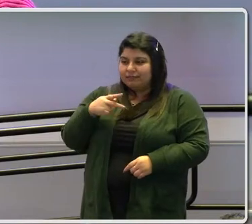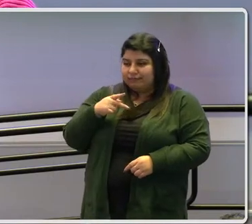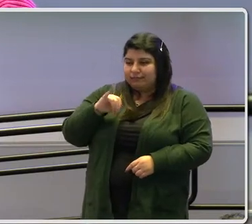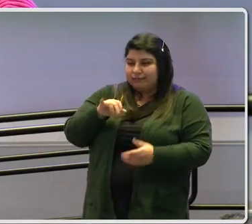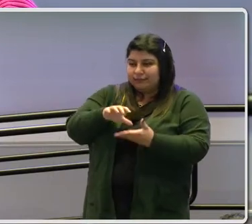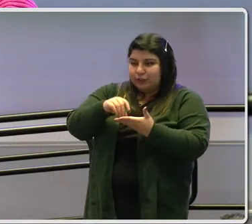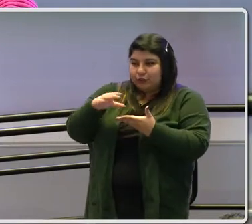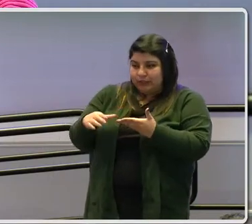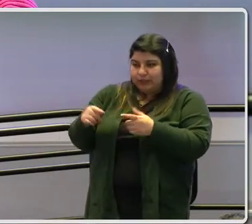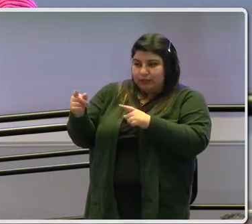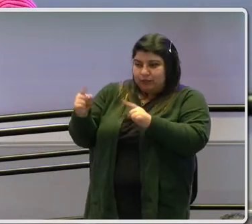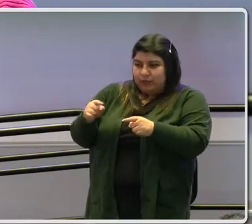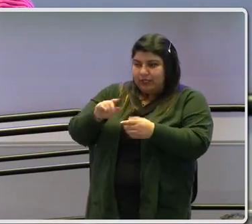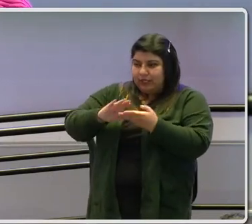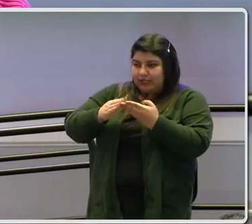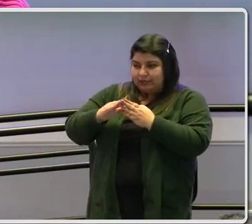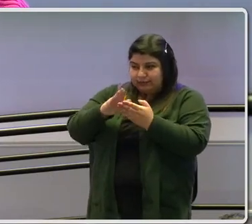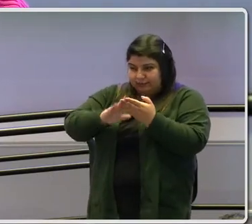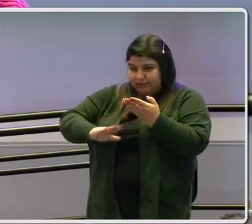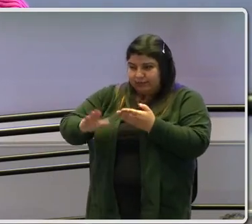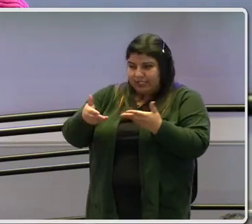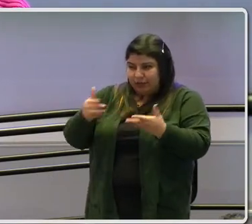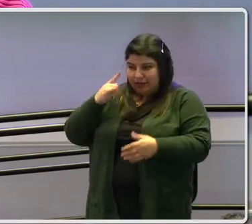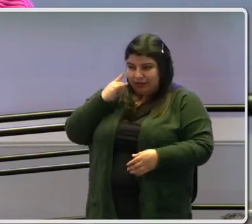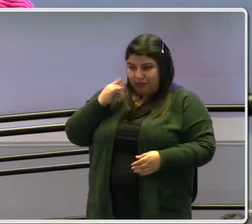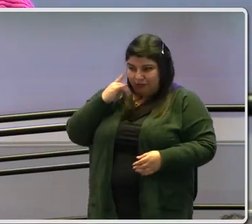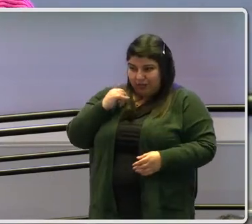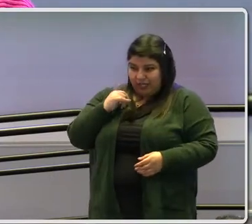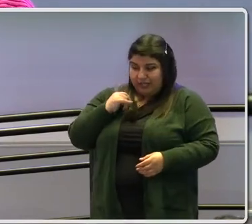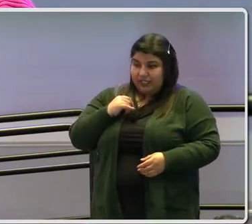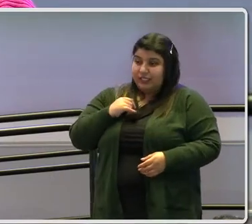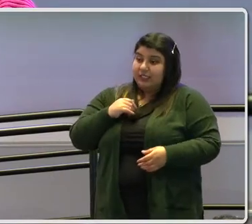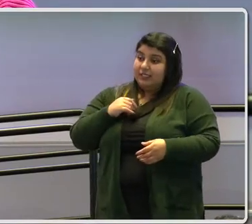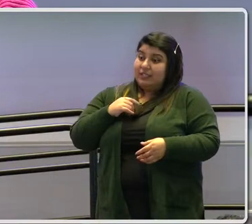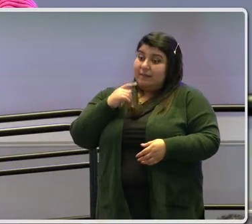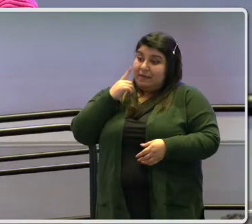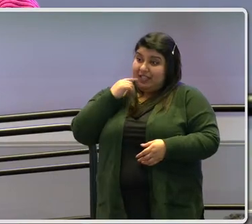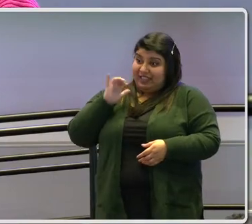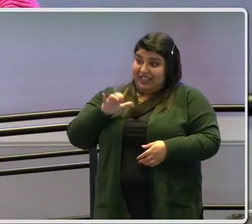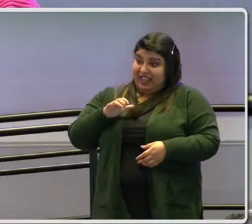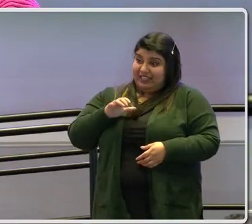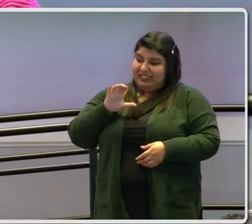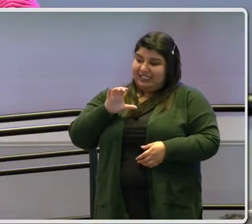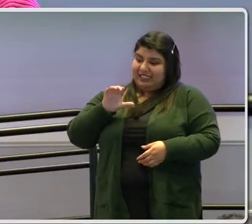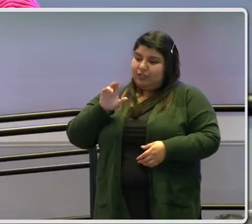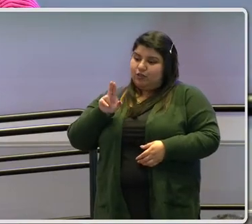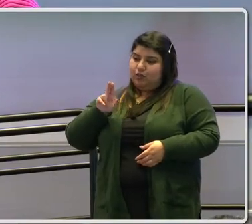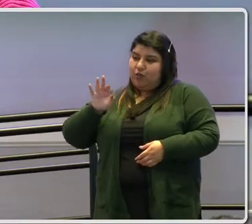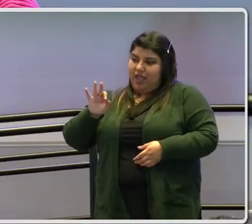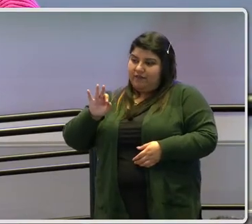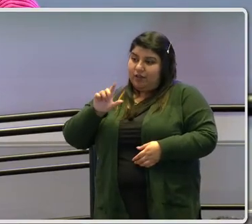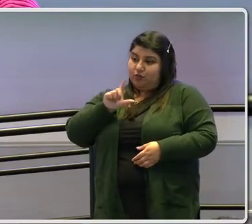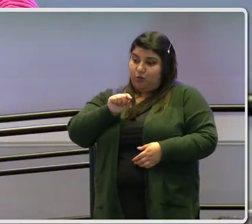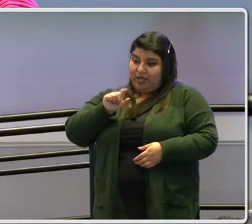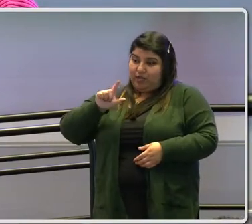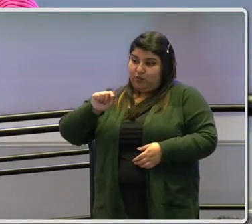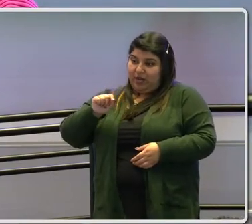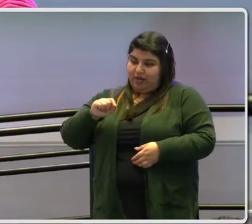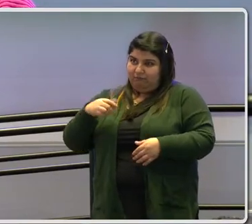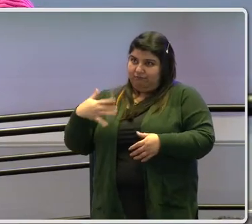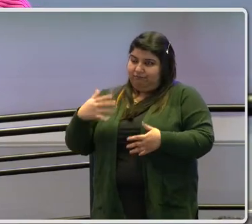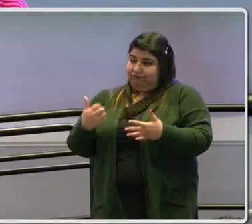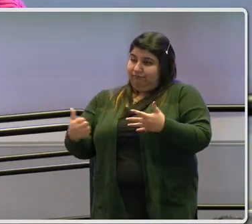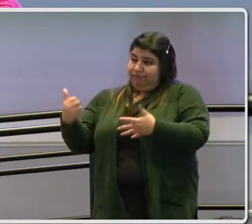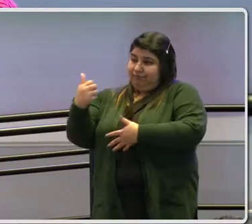Students Attending a California Community College, earned her CUF's 2020